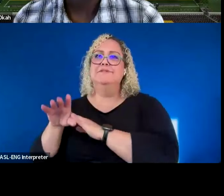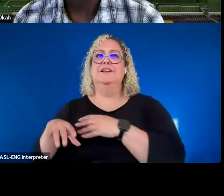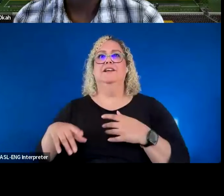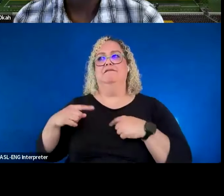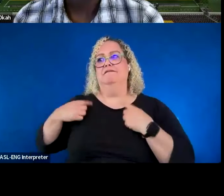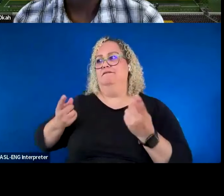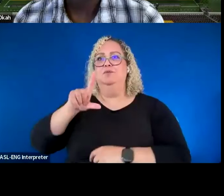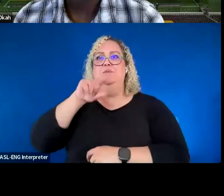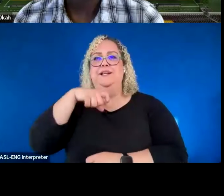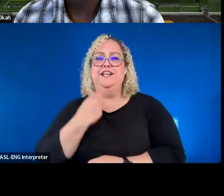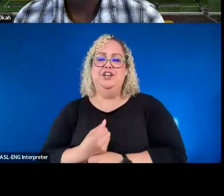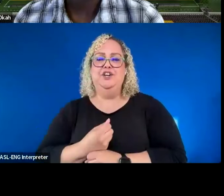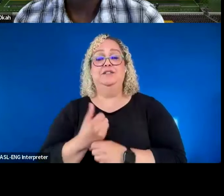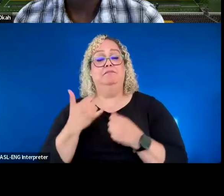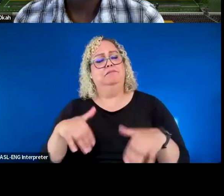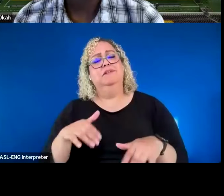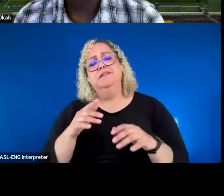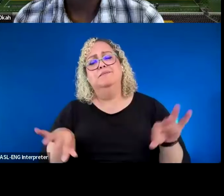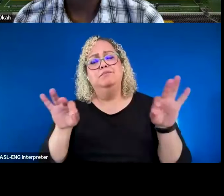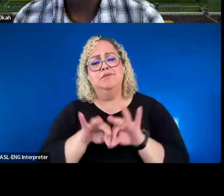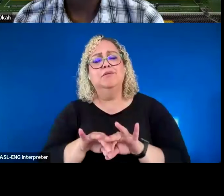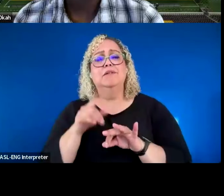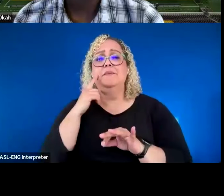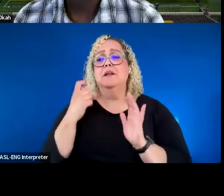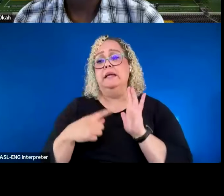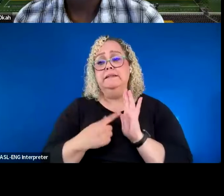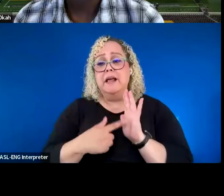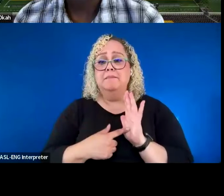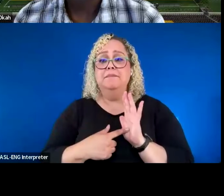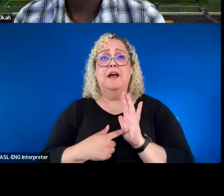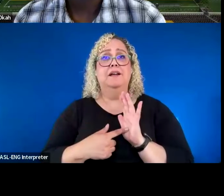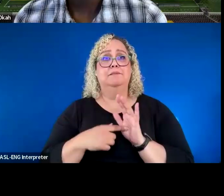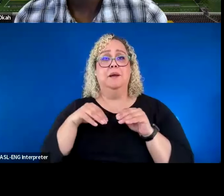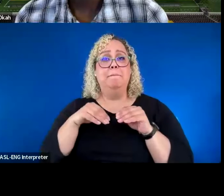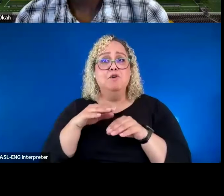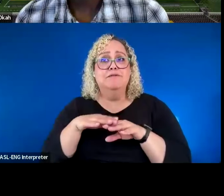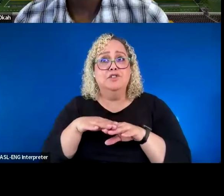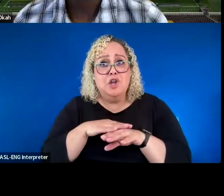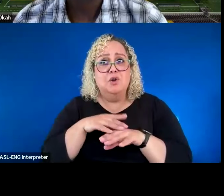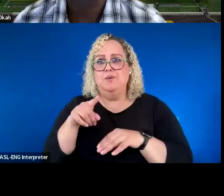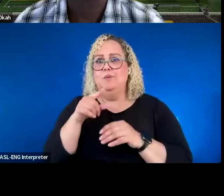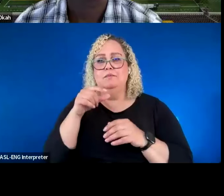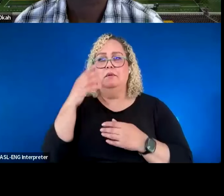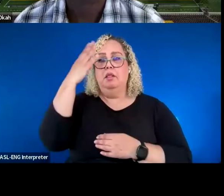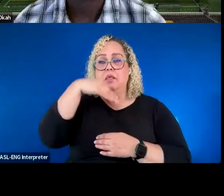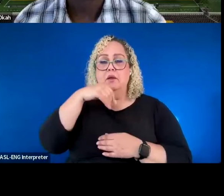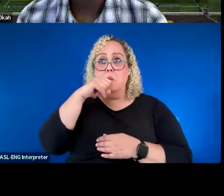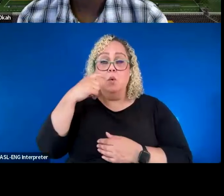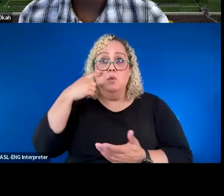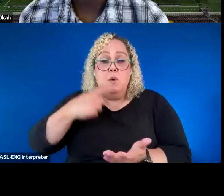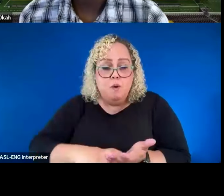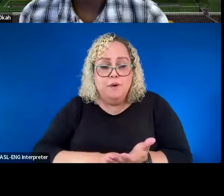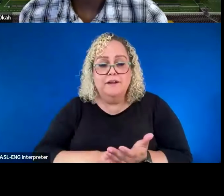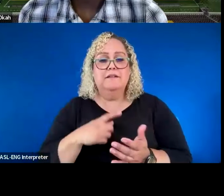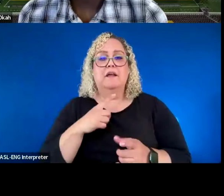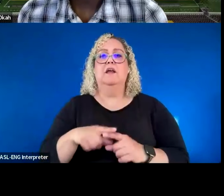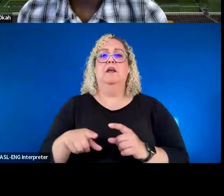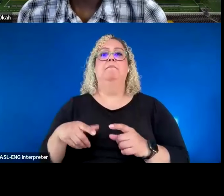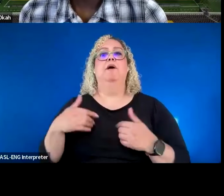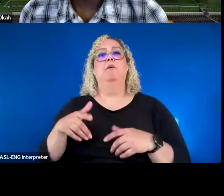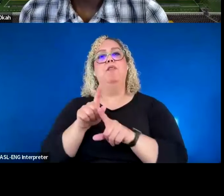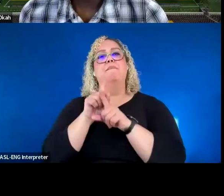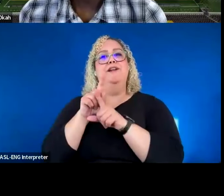thing, because sometimes you don't see it because it's moving so slowly. But and the mentorship of the editors has been fabulous